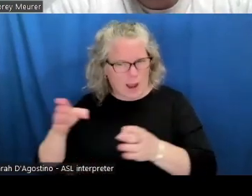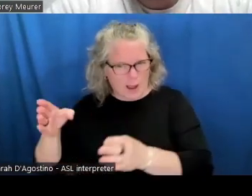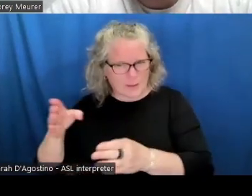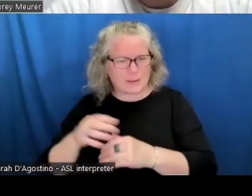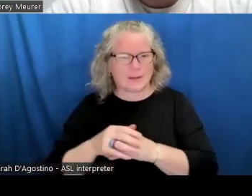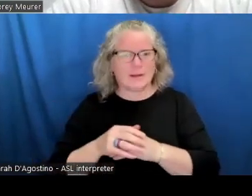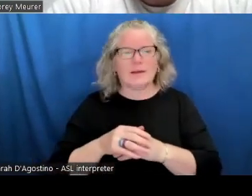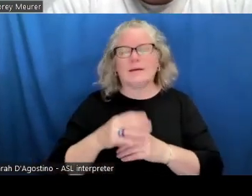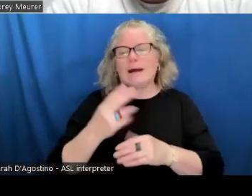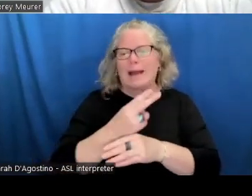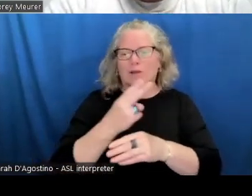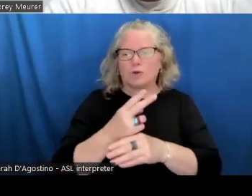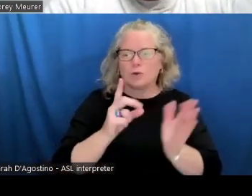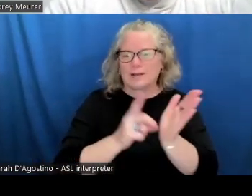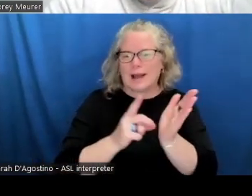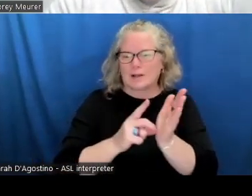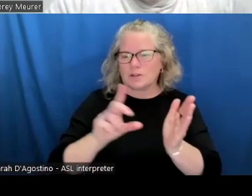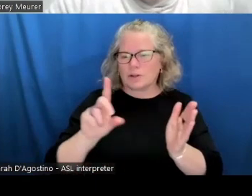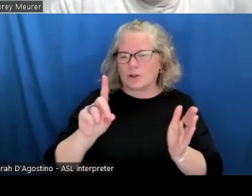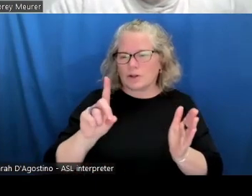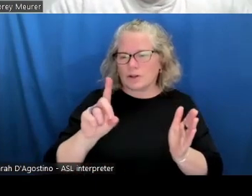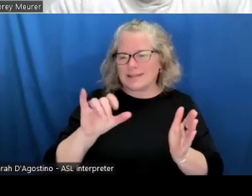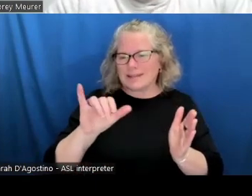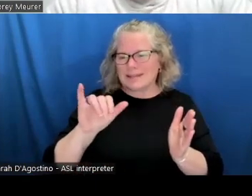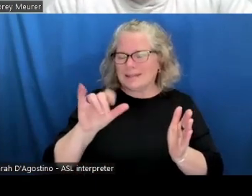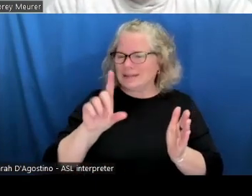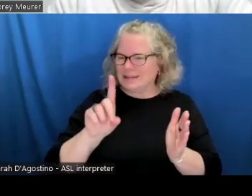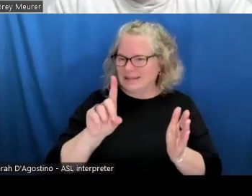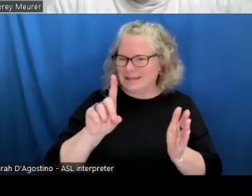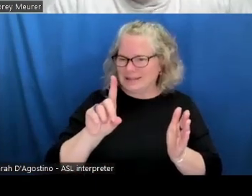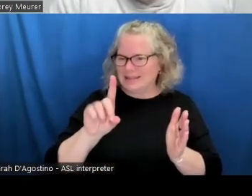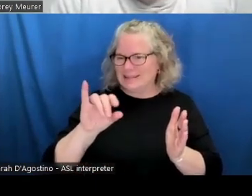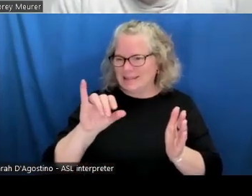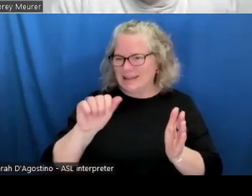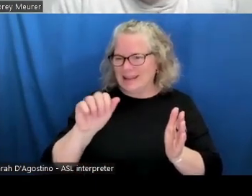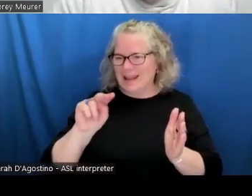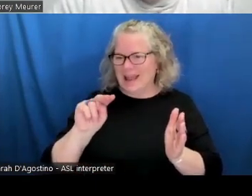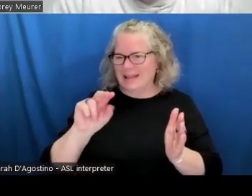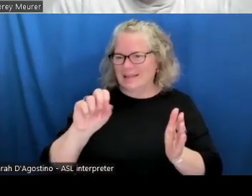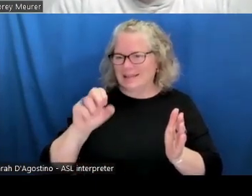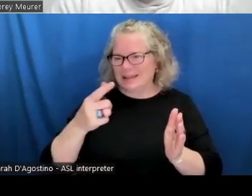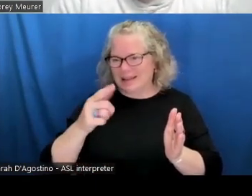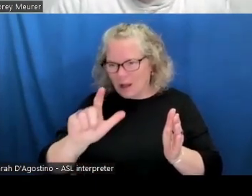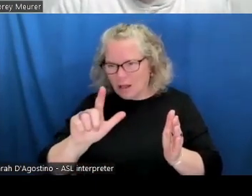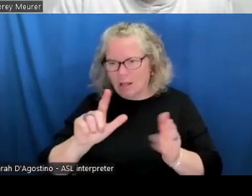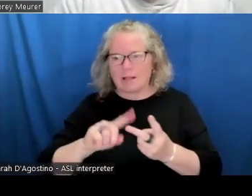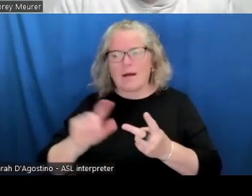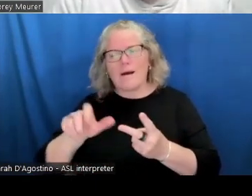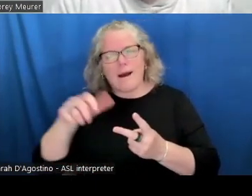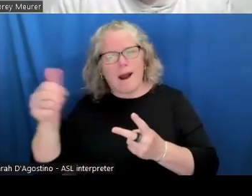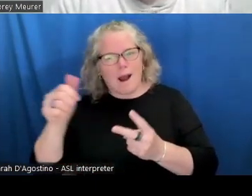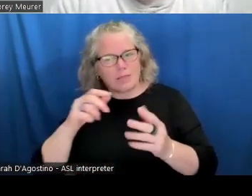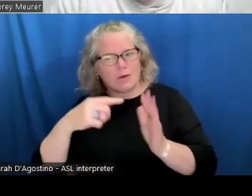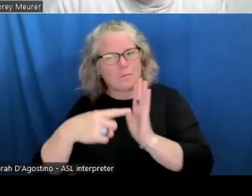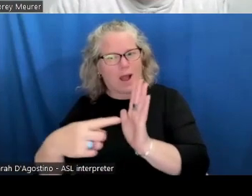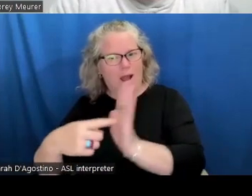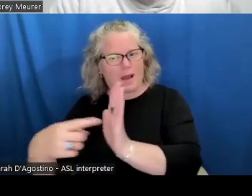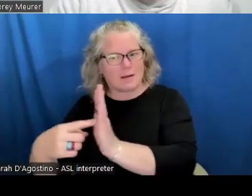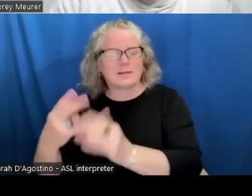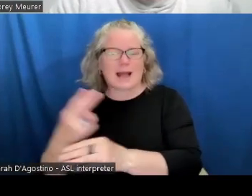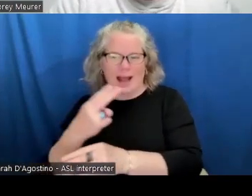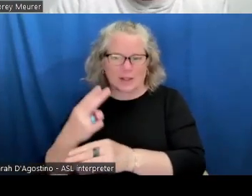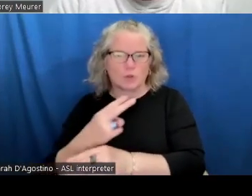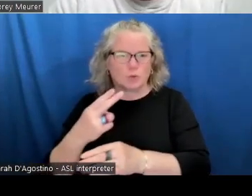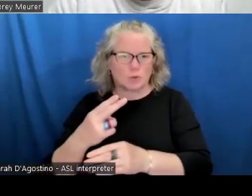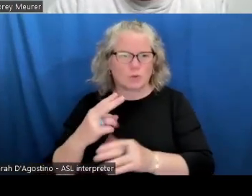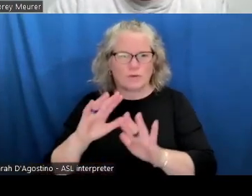Dr. Dan Siegel, taken models from the Hahn Foundation for teaching in the optimistic classroom, and looking at some of the things Ledoux has